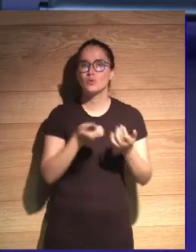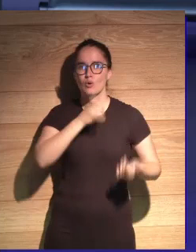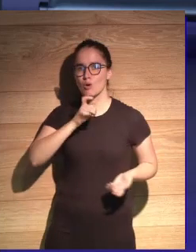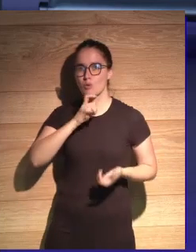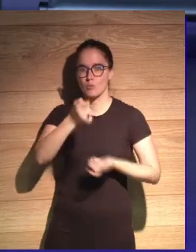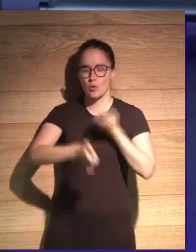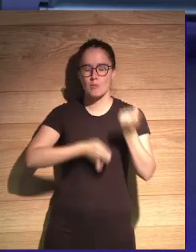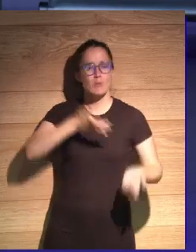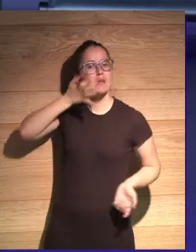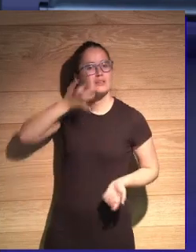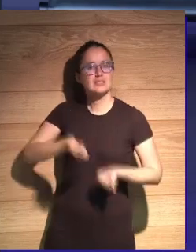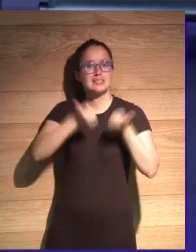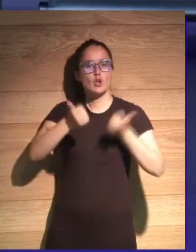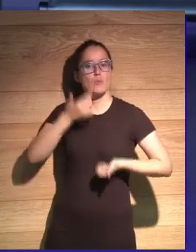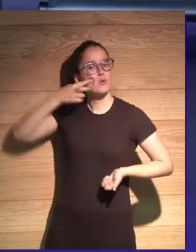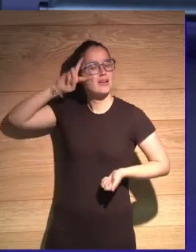Players are adapted to a world